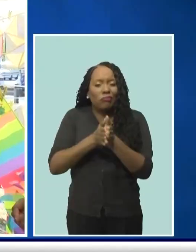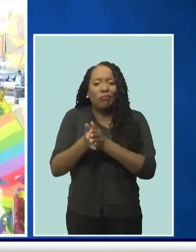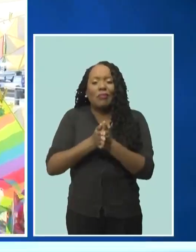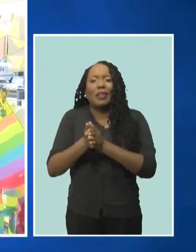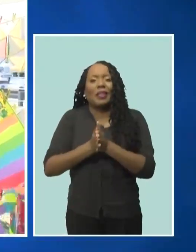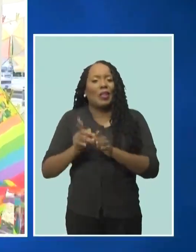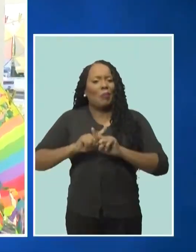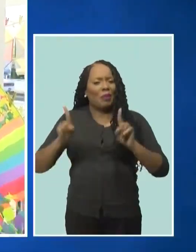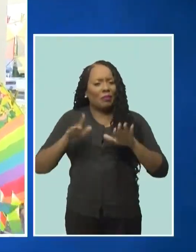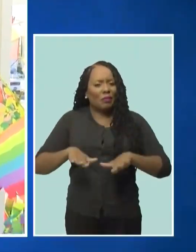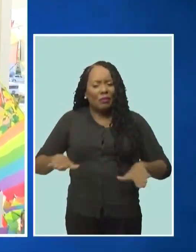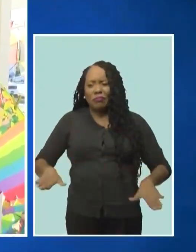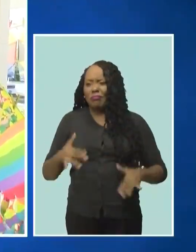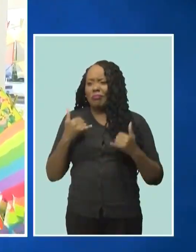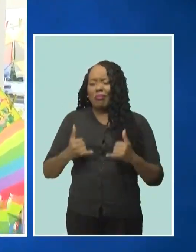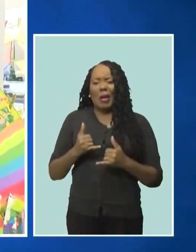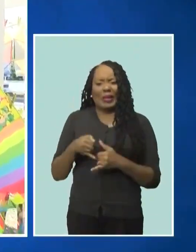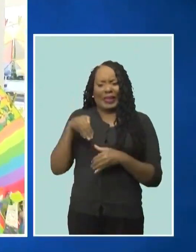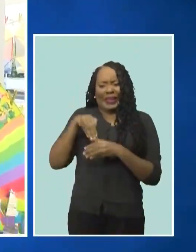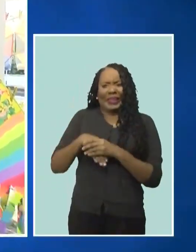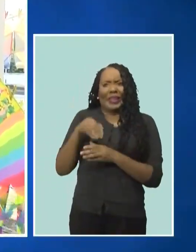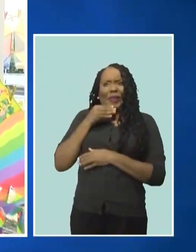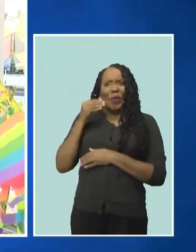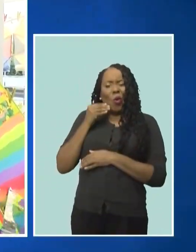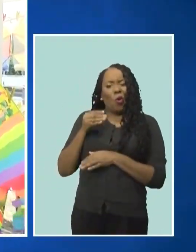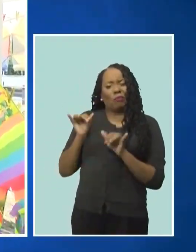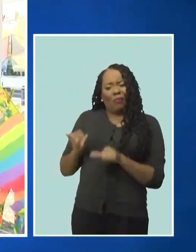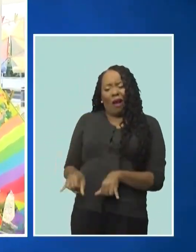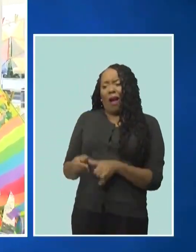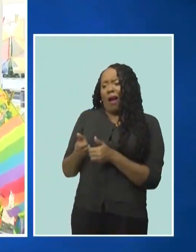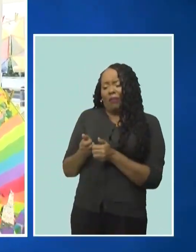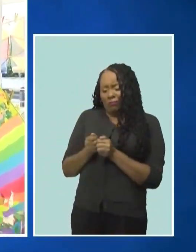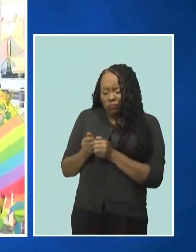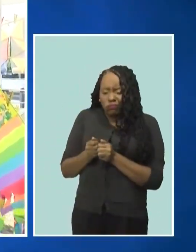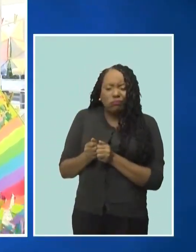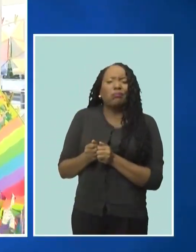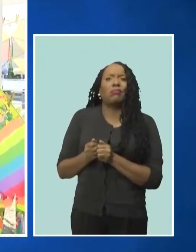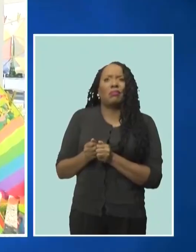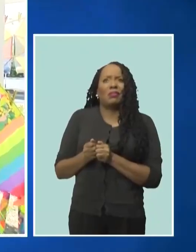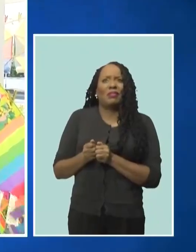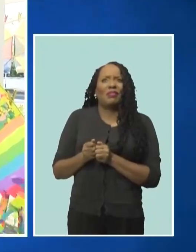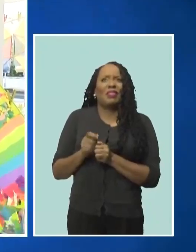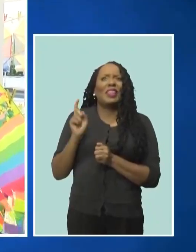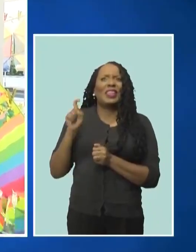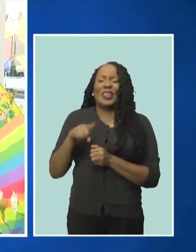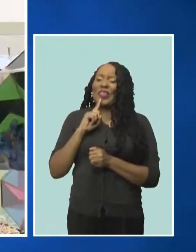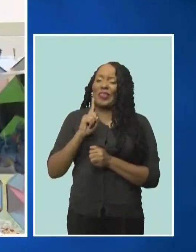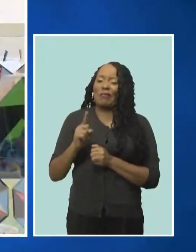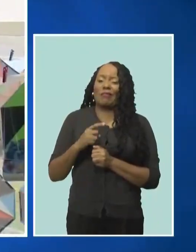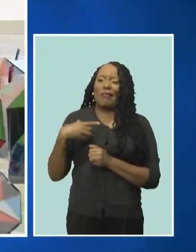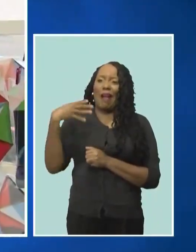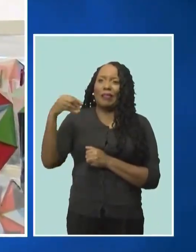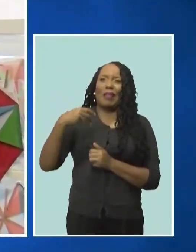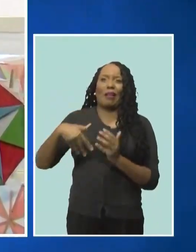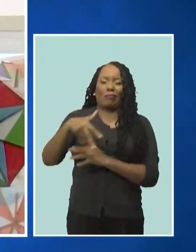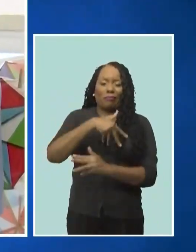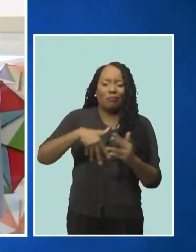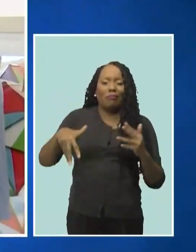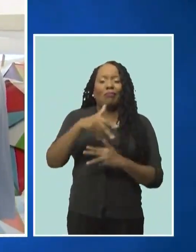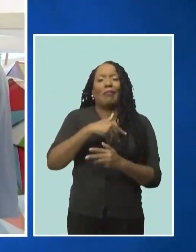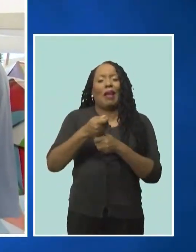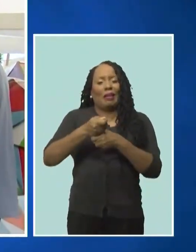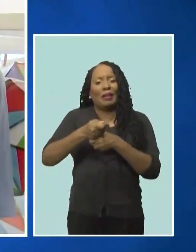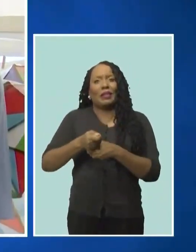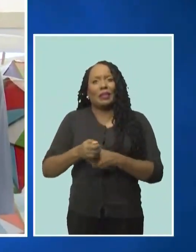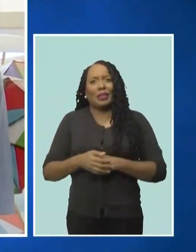flying and do all those fun stuff, but a lot of kids not into it now, but I think they should get back into it. And while he has not flown a kite in